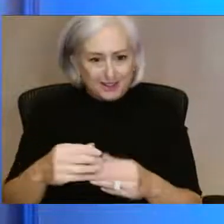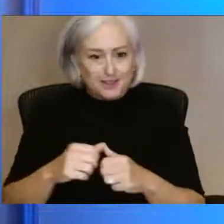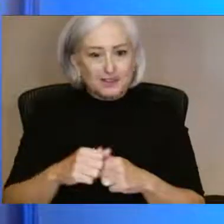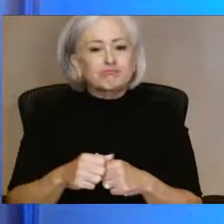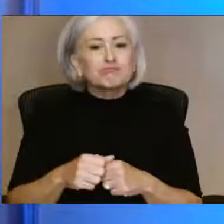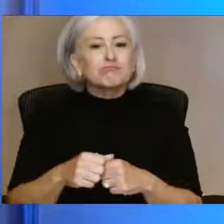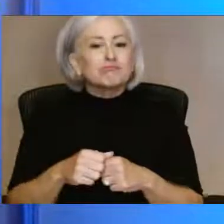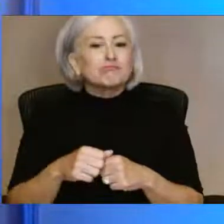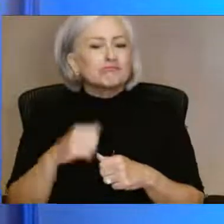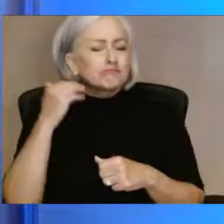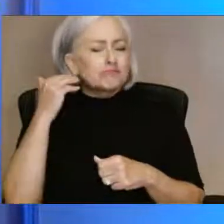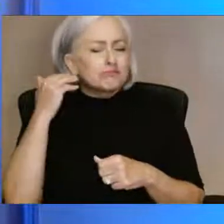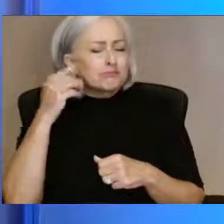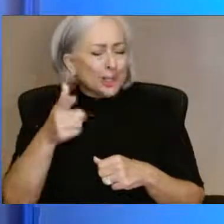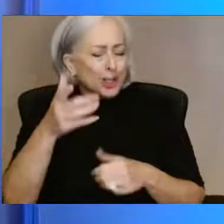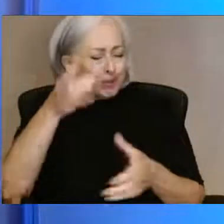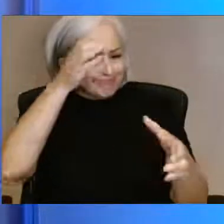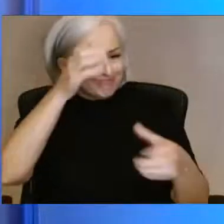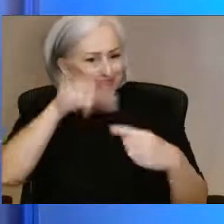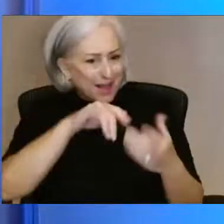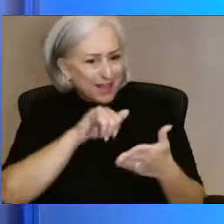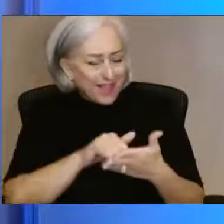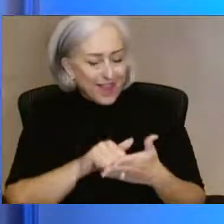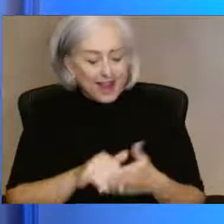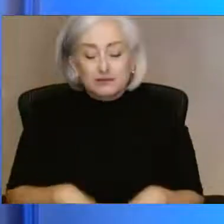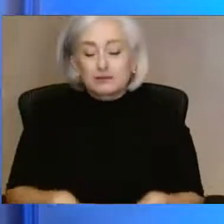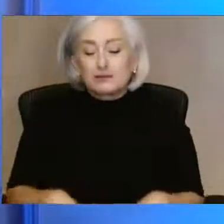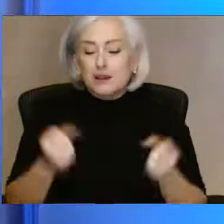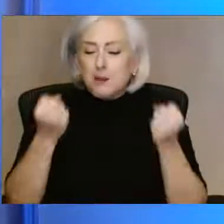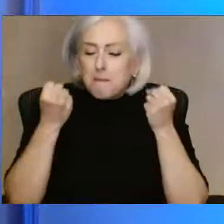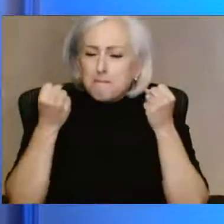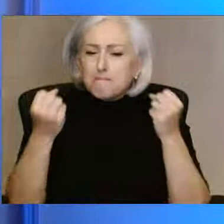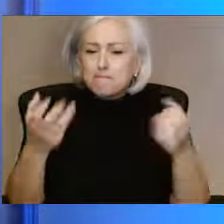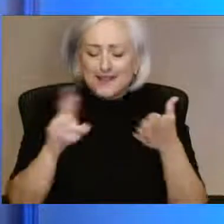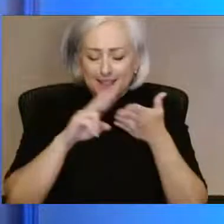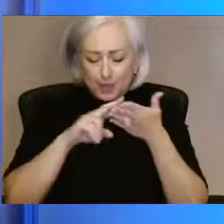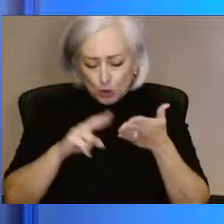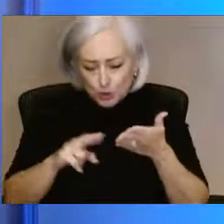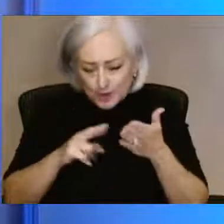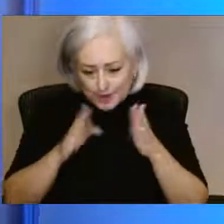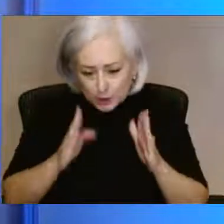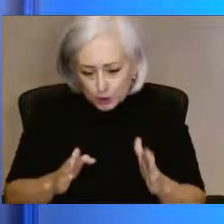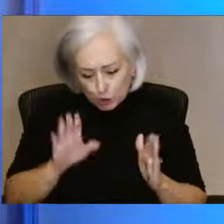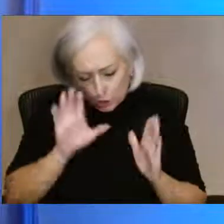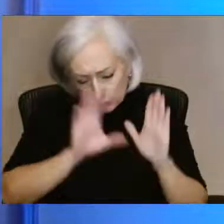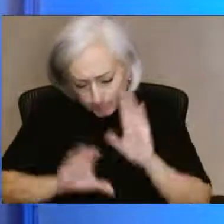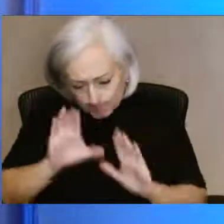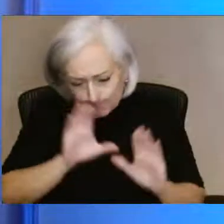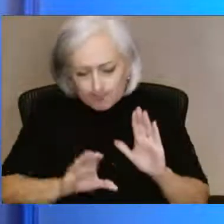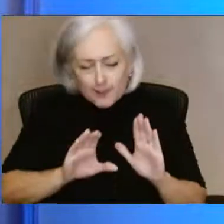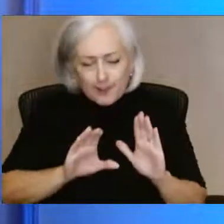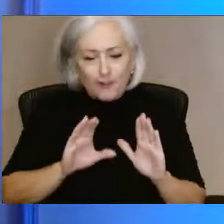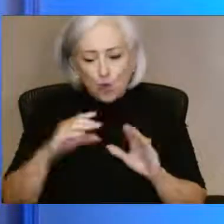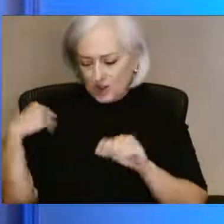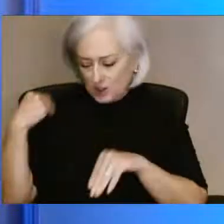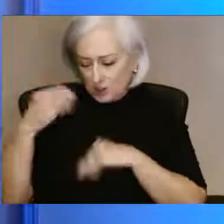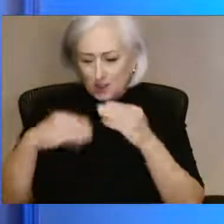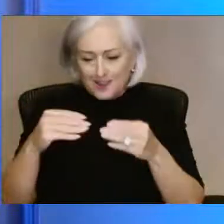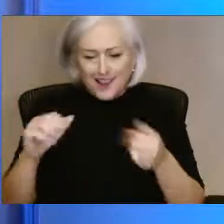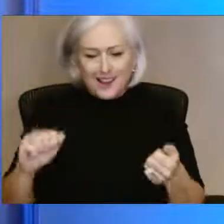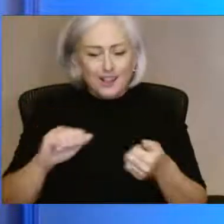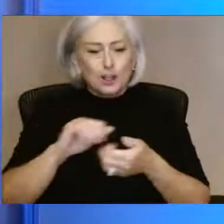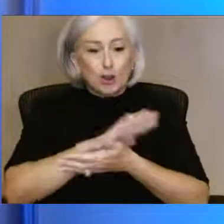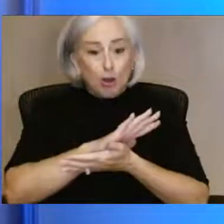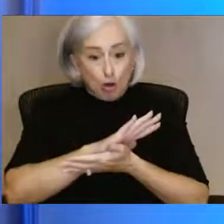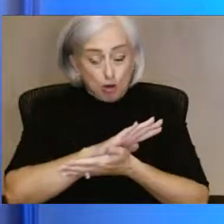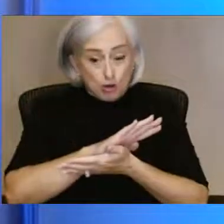just a whole bunch of researchers that are trying to understand these genetic causes of cancer. And for many cancers, like breast